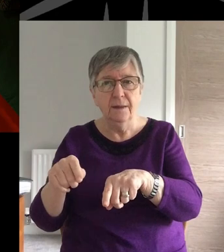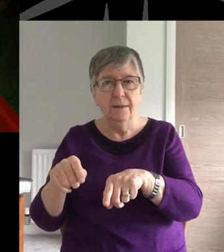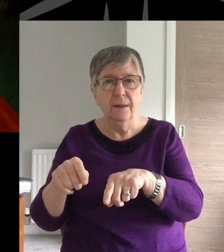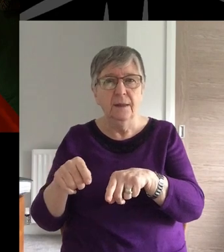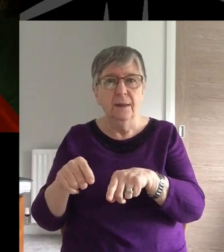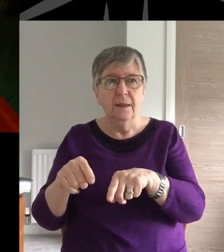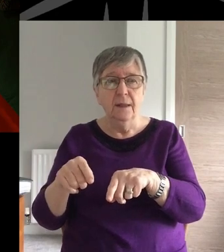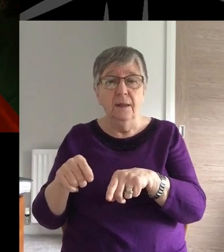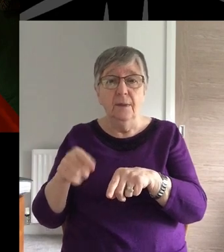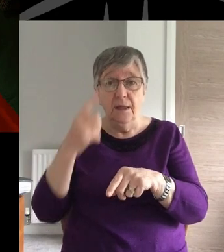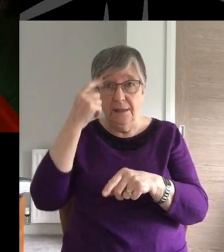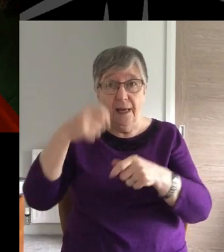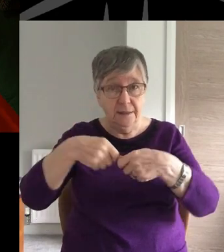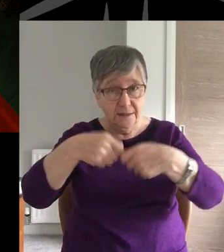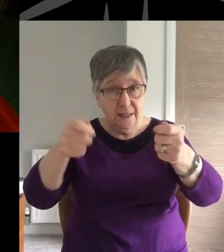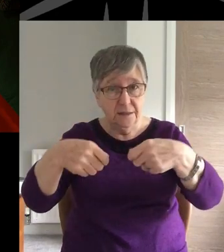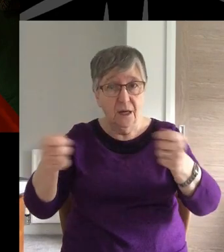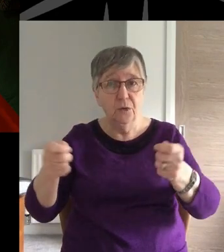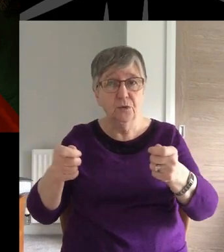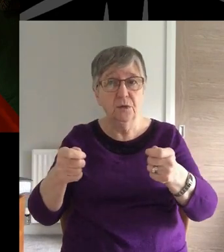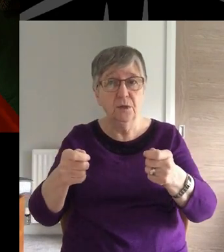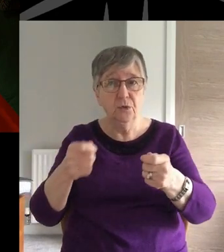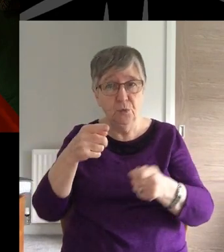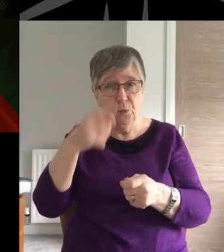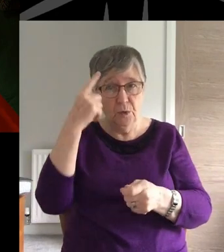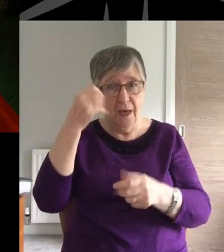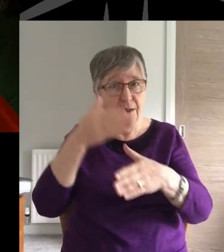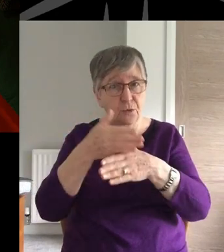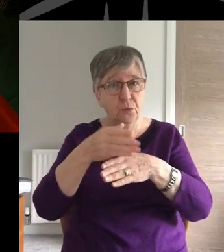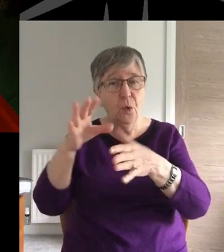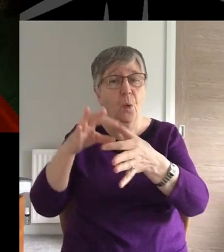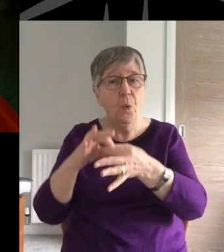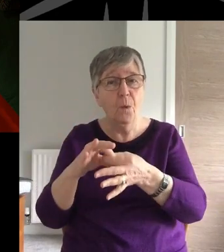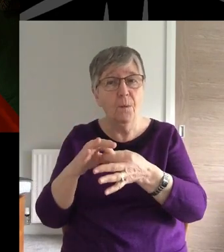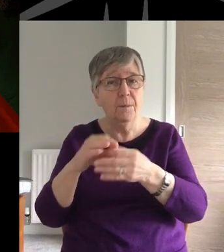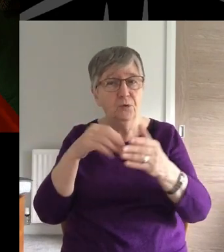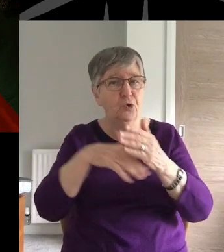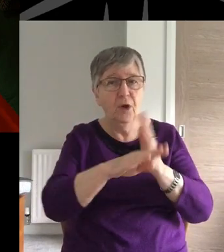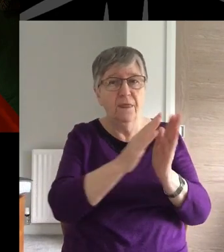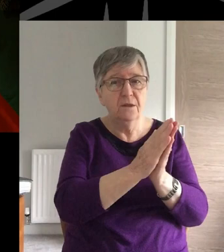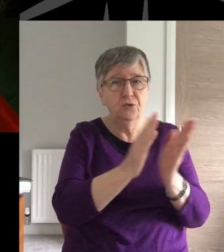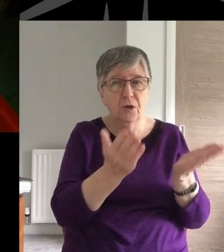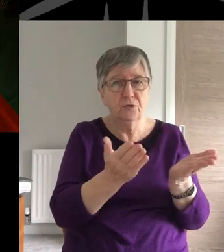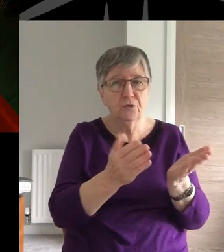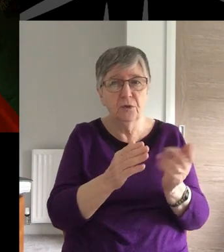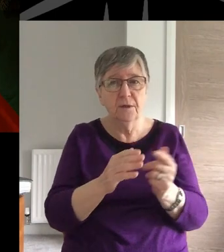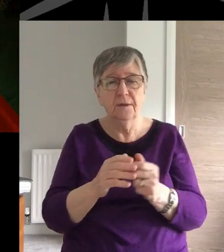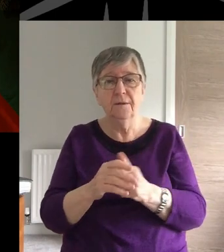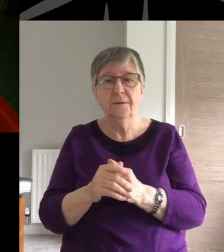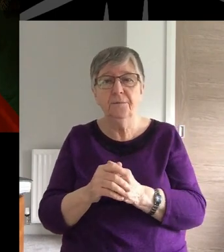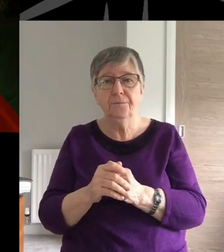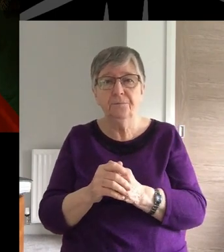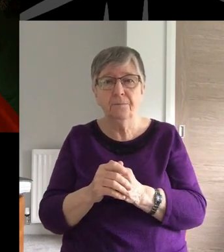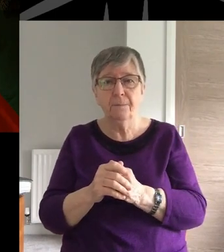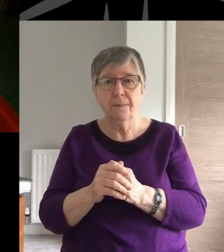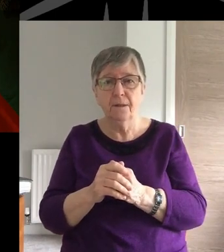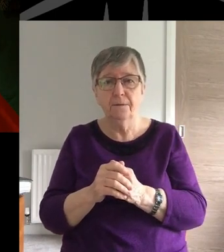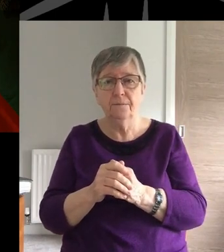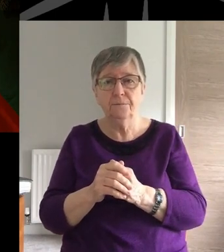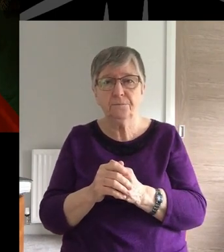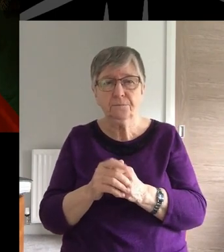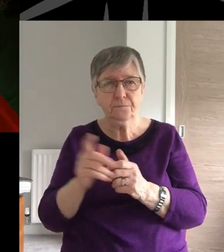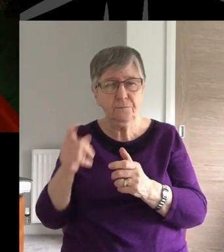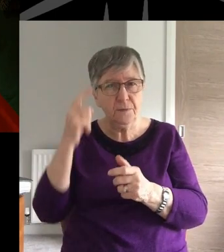Advent drop-in that you can do at home, a reflection on four themes of Advent, four themes that are tied up also with